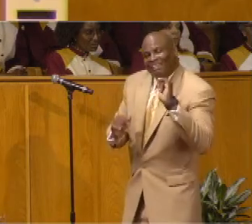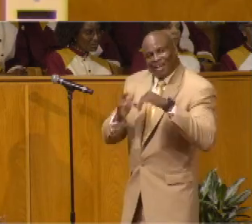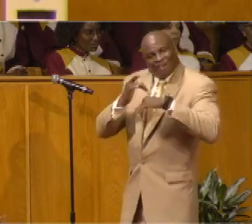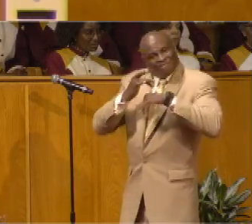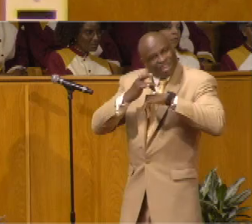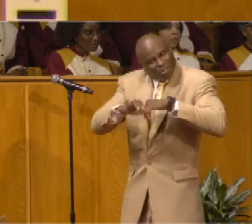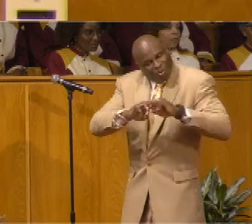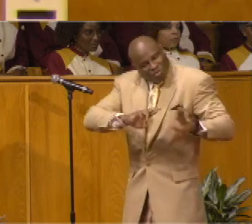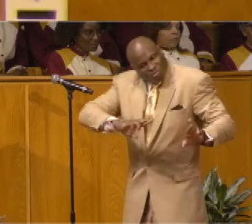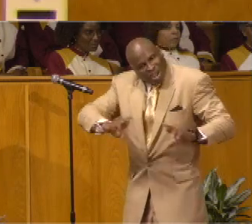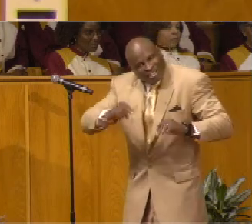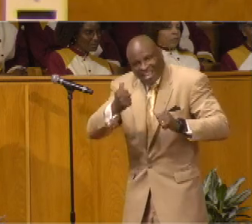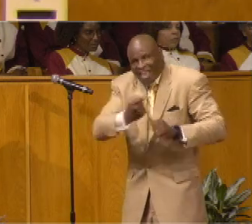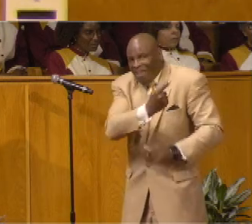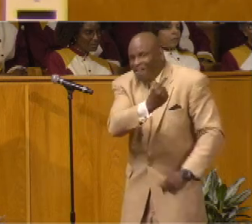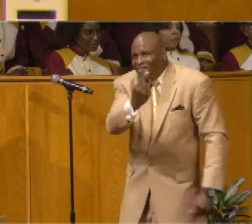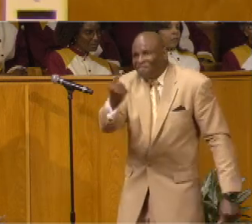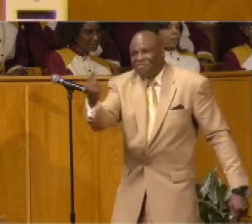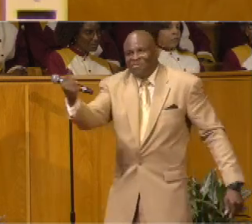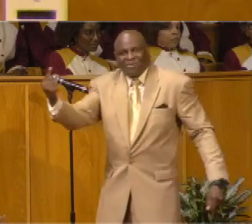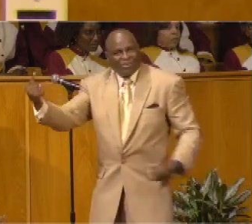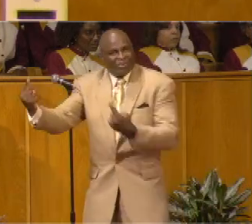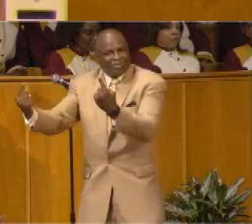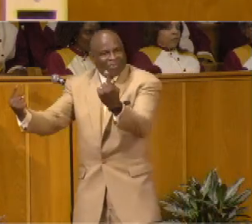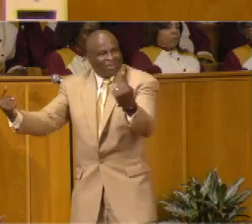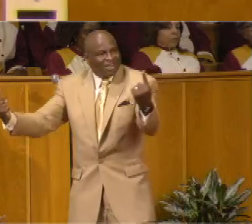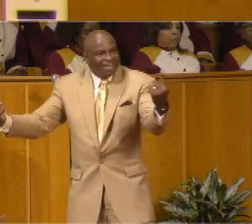available to everybody.